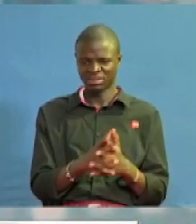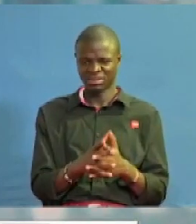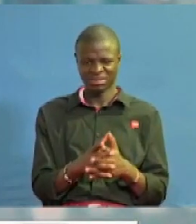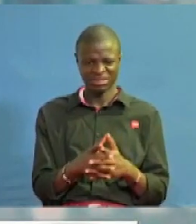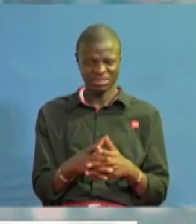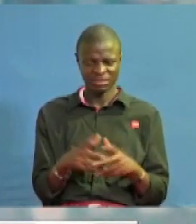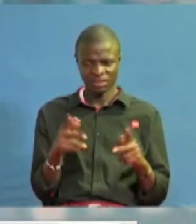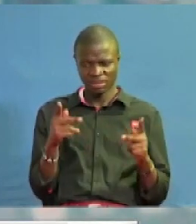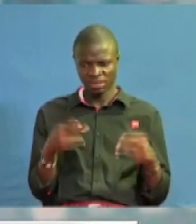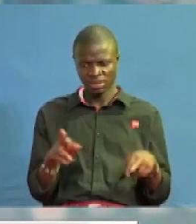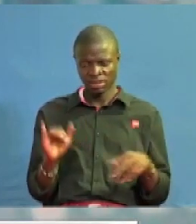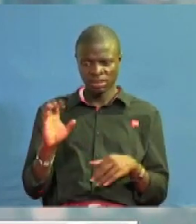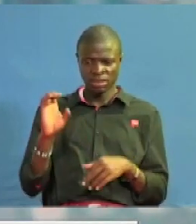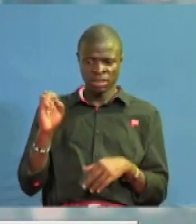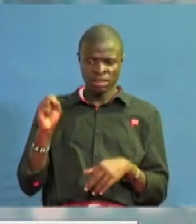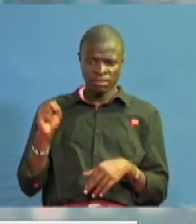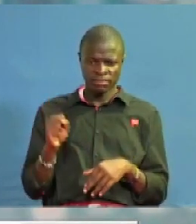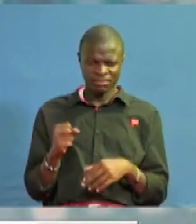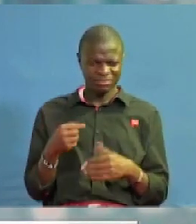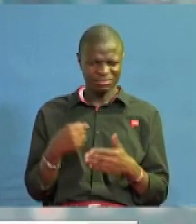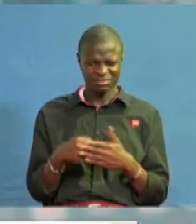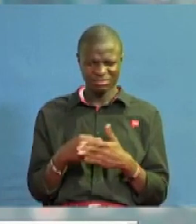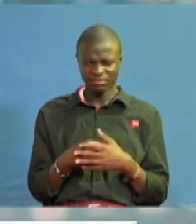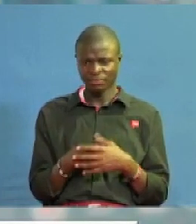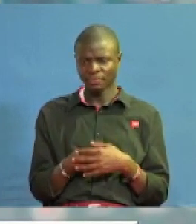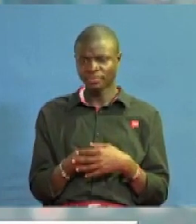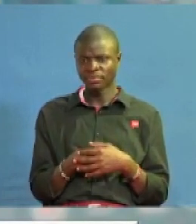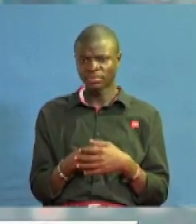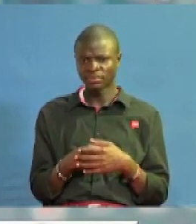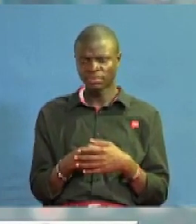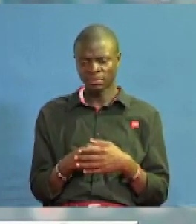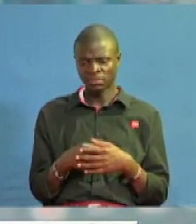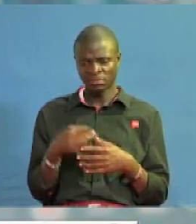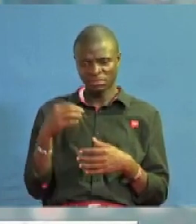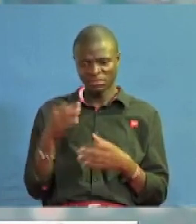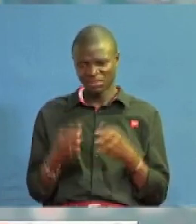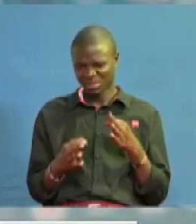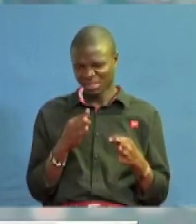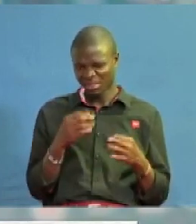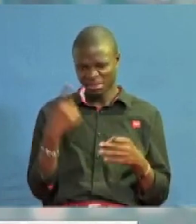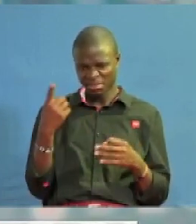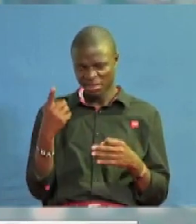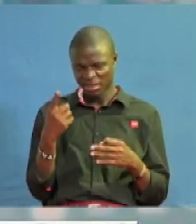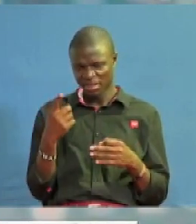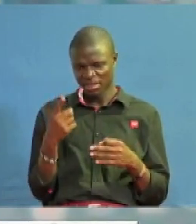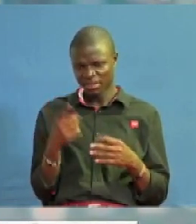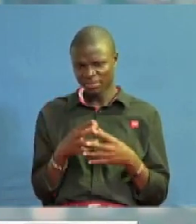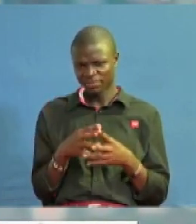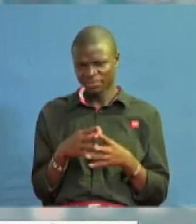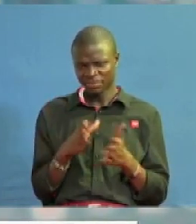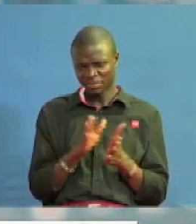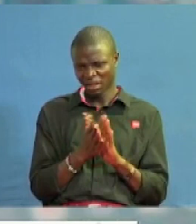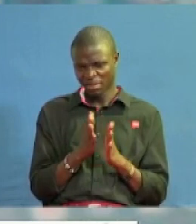prices of probably all the banks will be affected, all right? Yeah. So if you had bought stocks or shares in